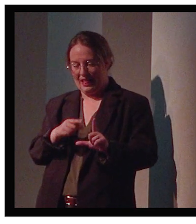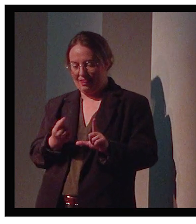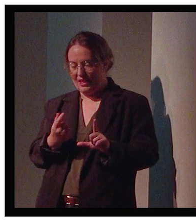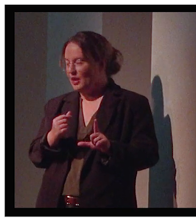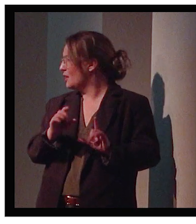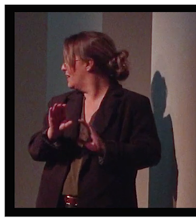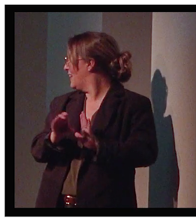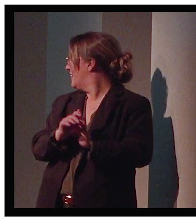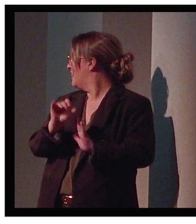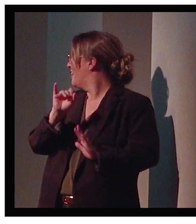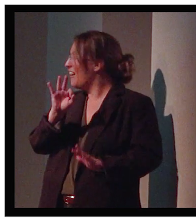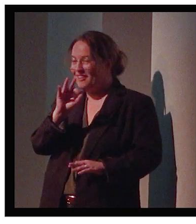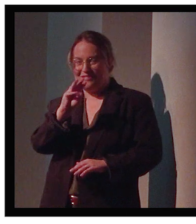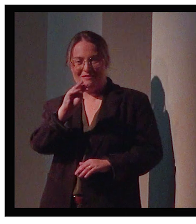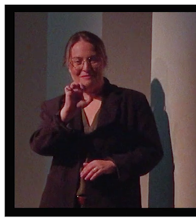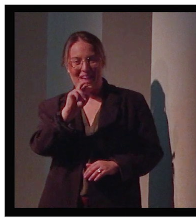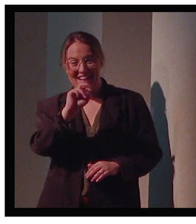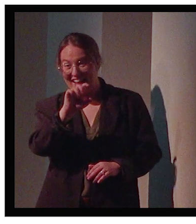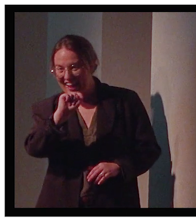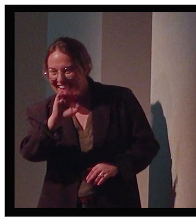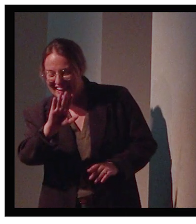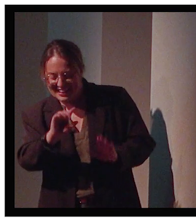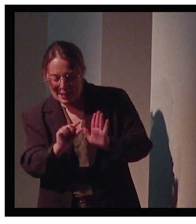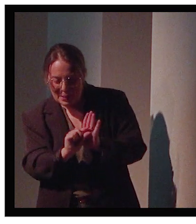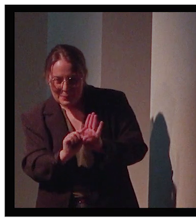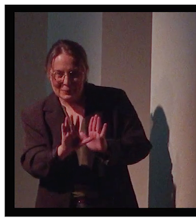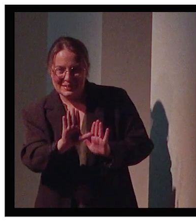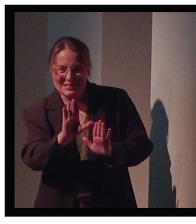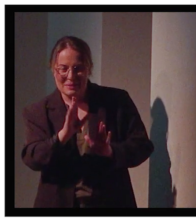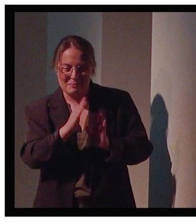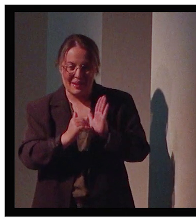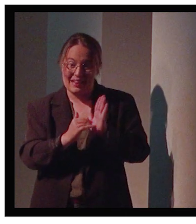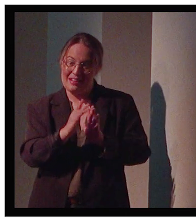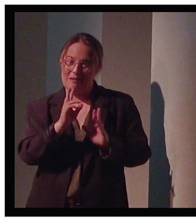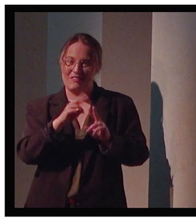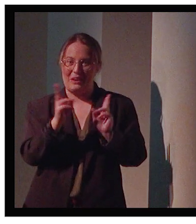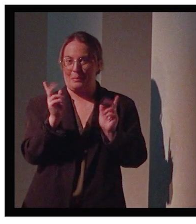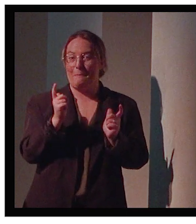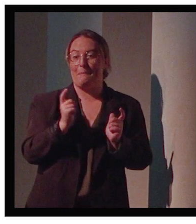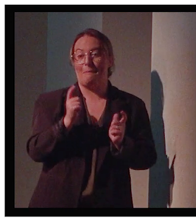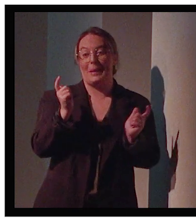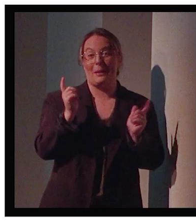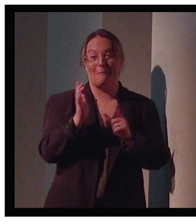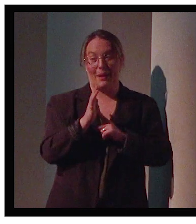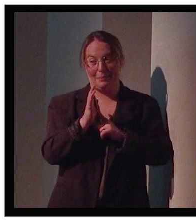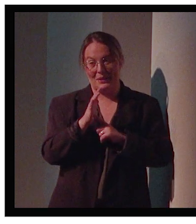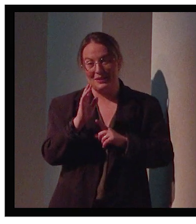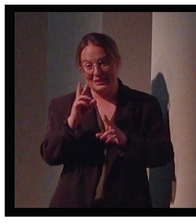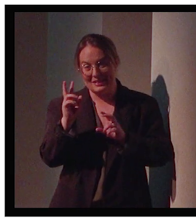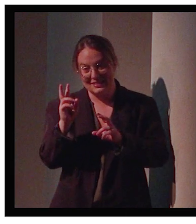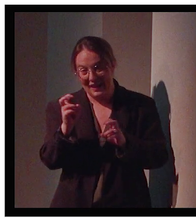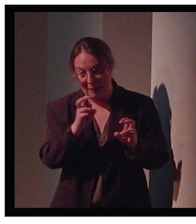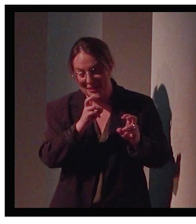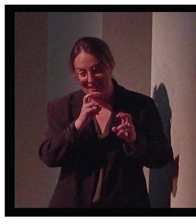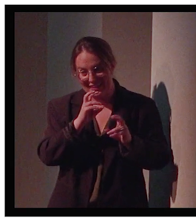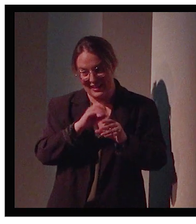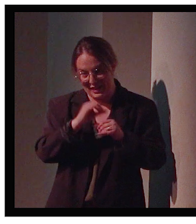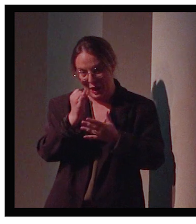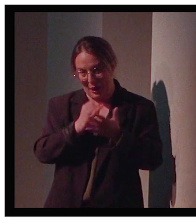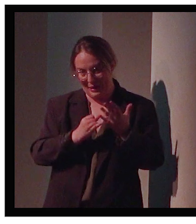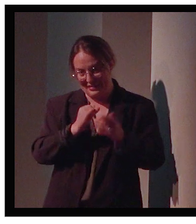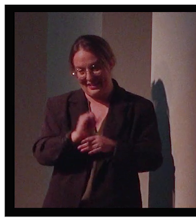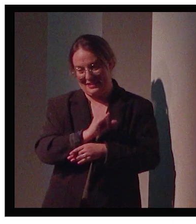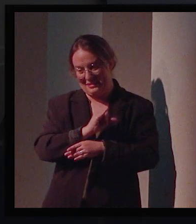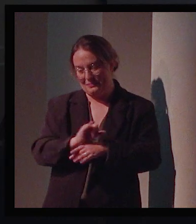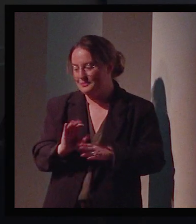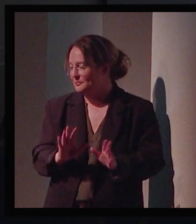caricature of Manet's painting, which was quite the subject of a lot of conversation. So because of